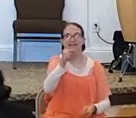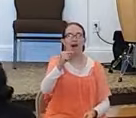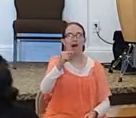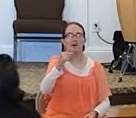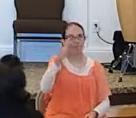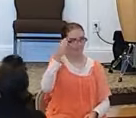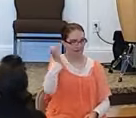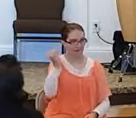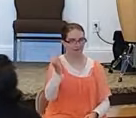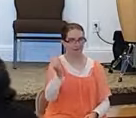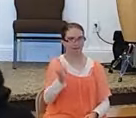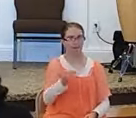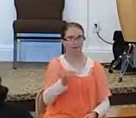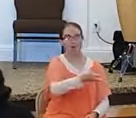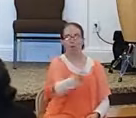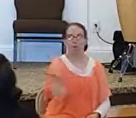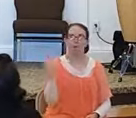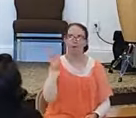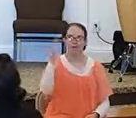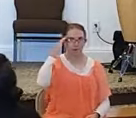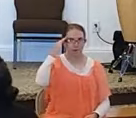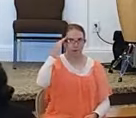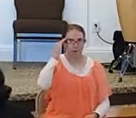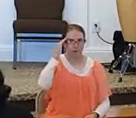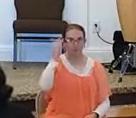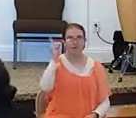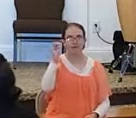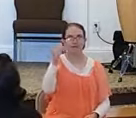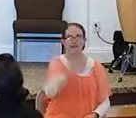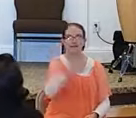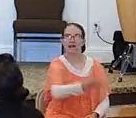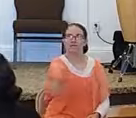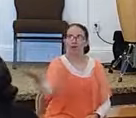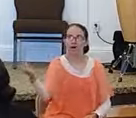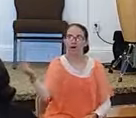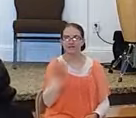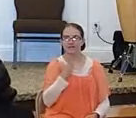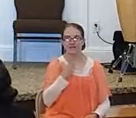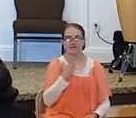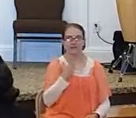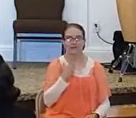it is. Amen. We know what he's done for us.